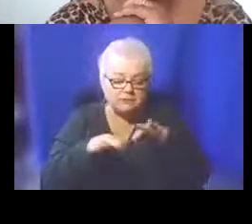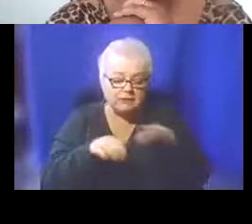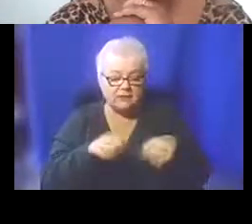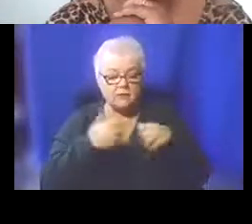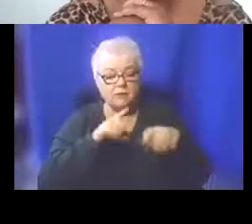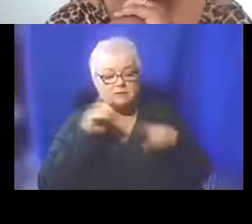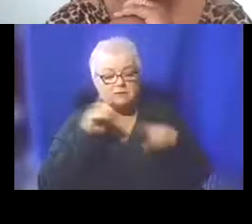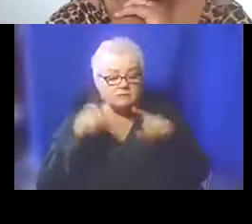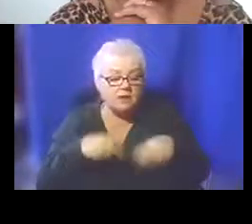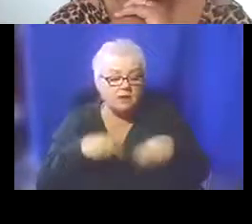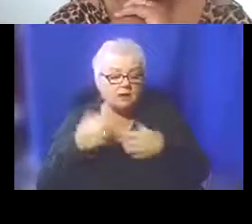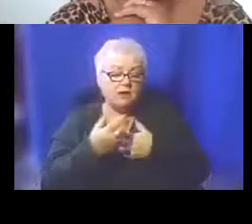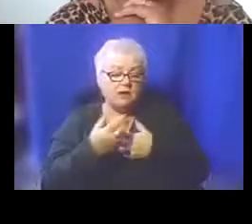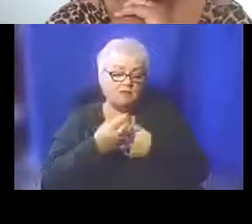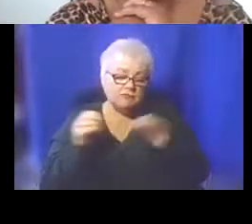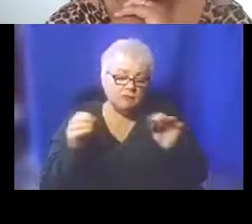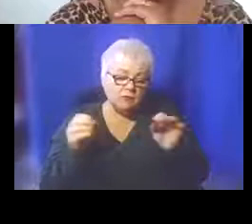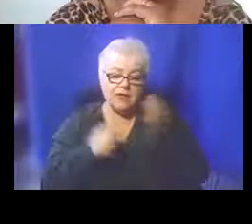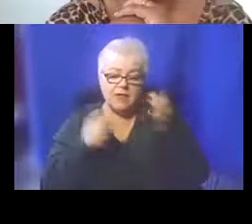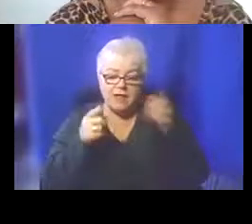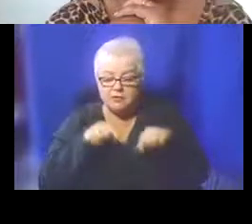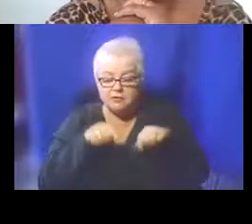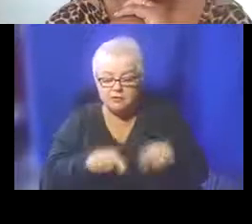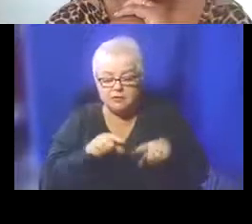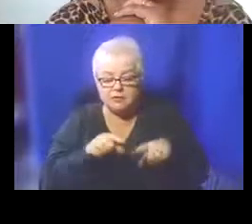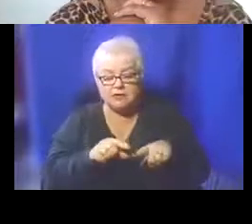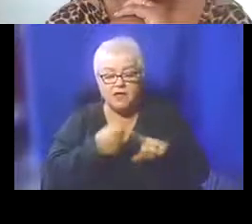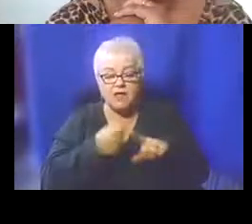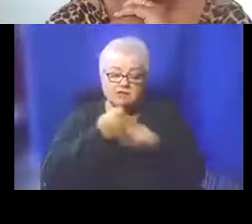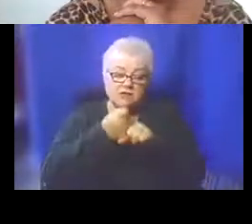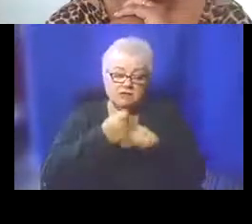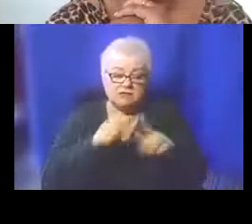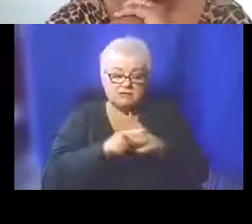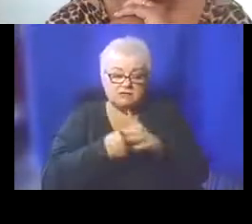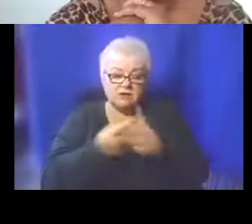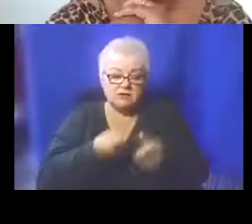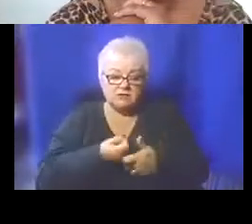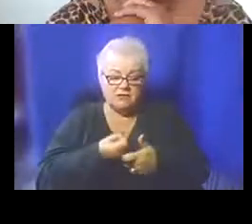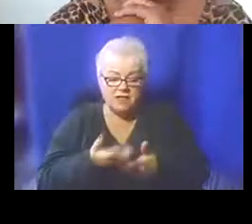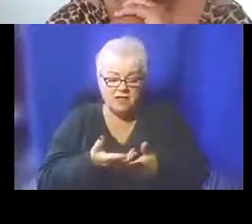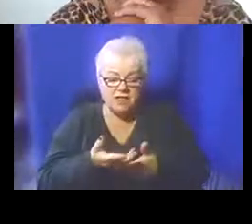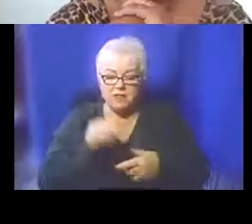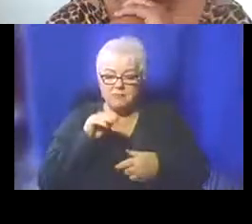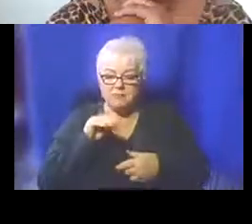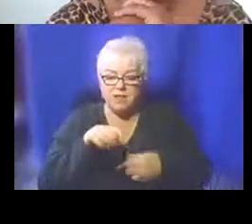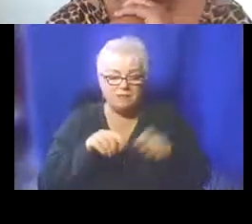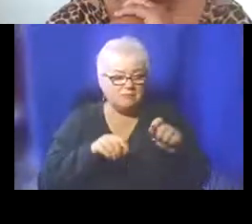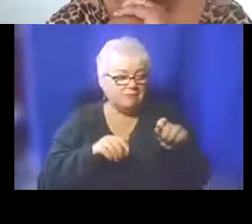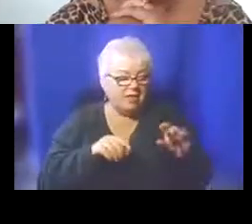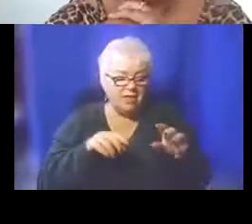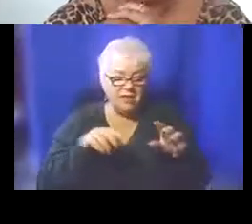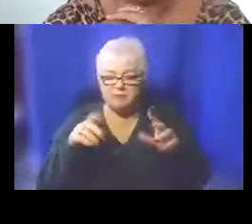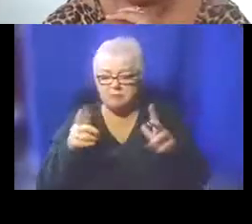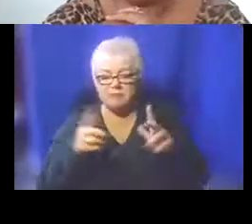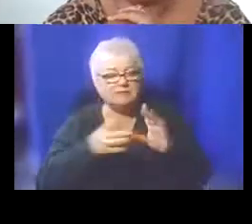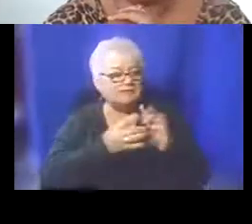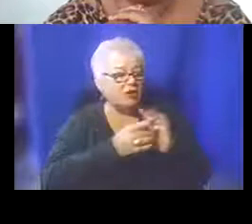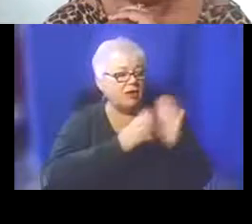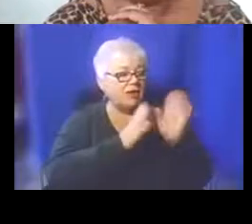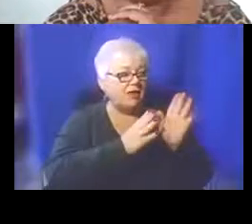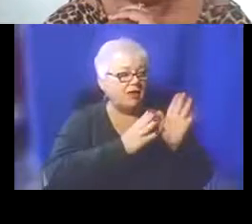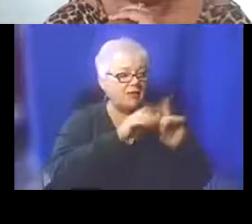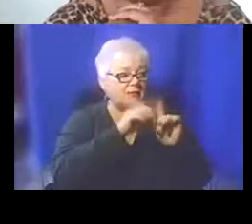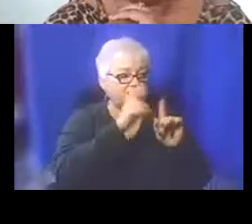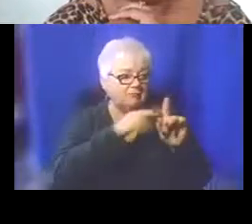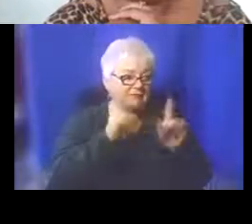responding officer or detective what happened in the assault, and it starts coming out in this bits and pieces fragmented way of they start one thing, but then